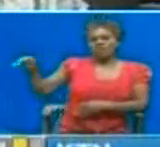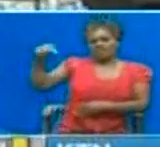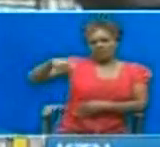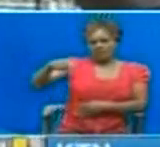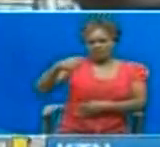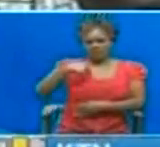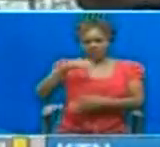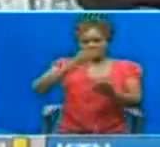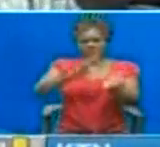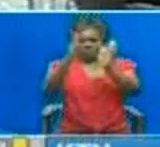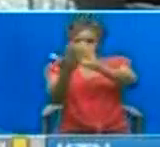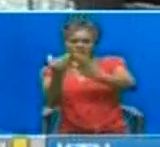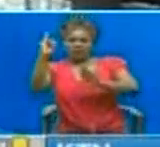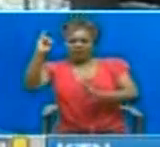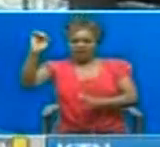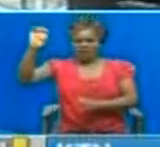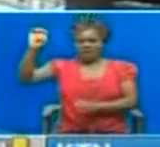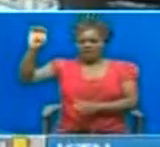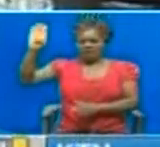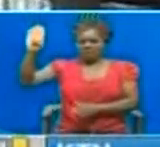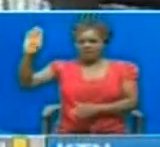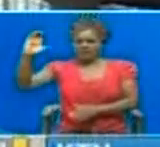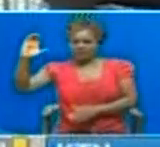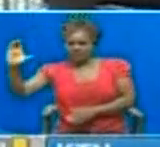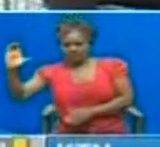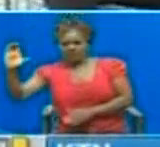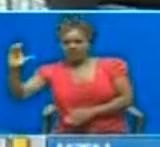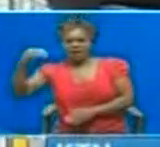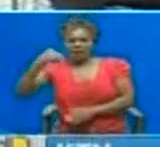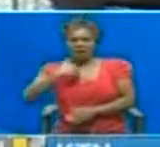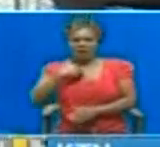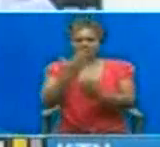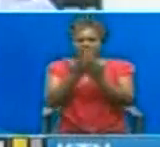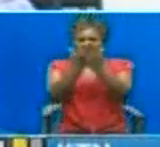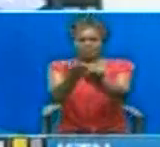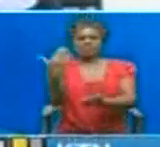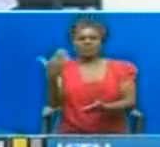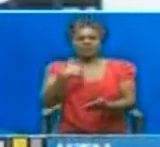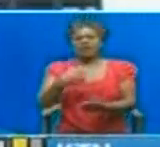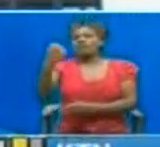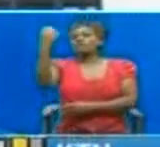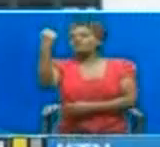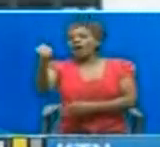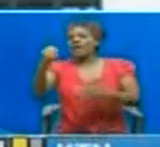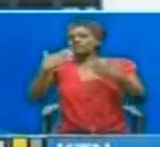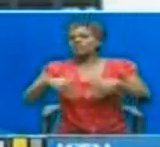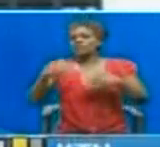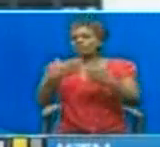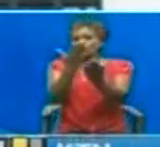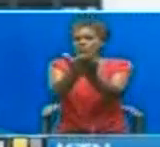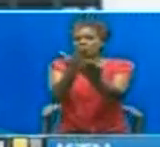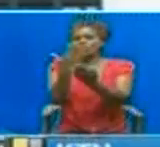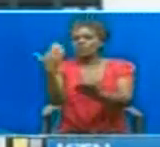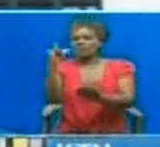I came before the IEBC officials and I have presented my papers. 5 candidates have presented their papers